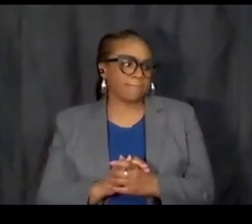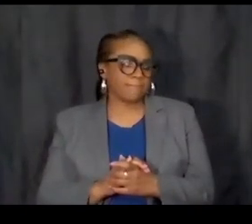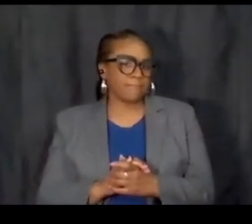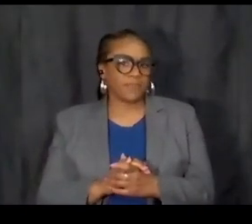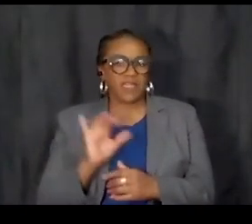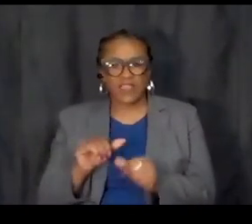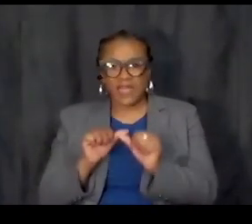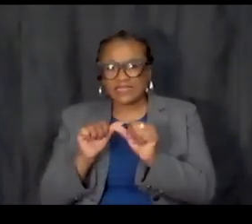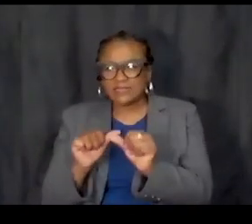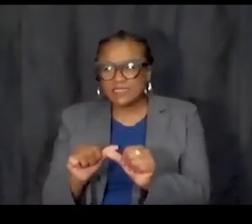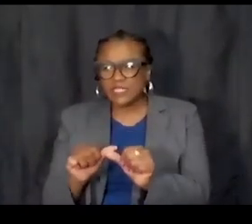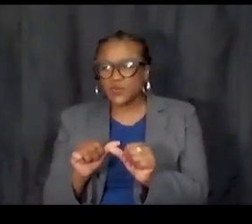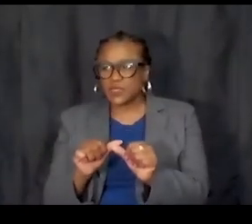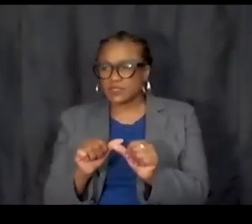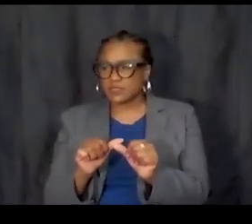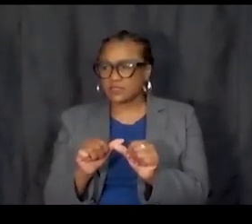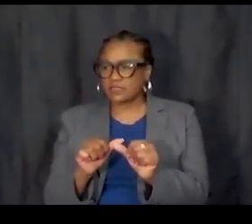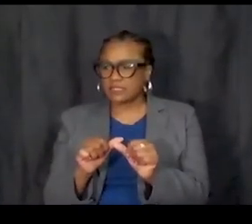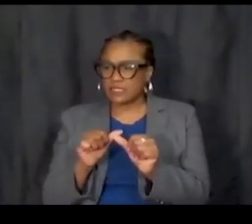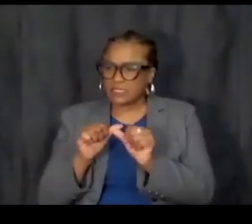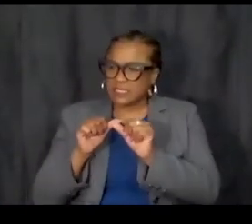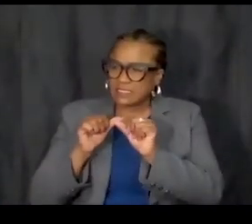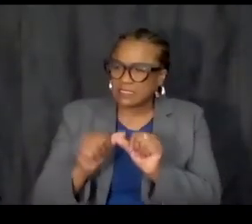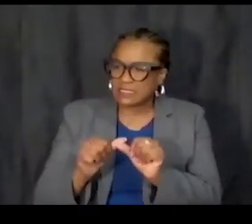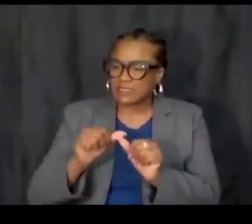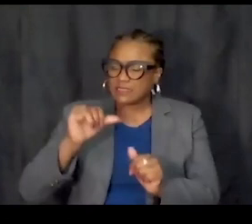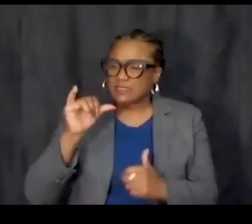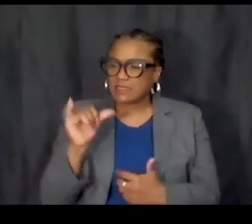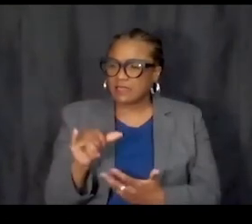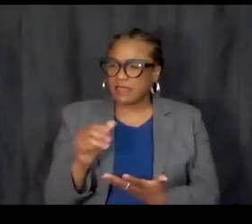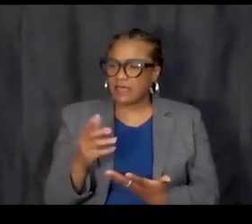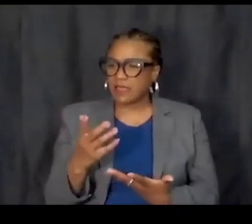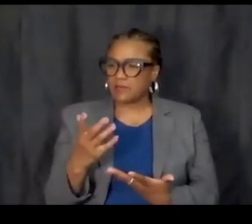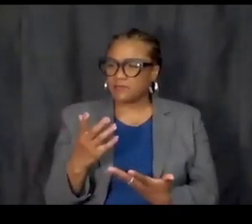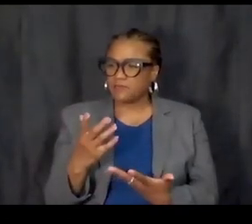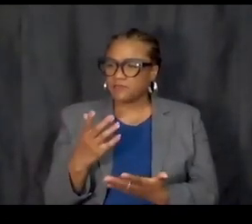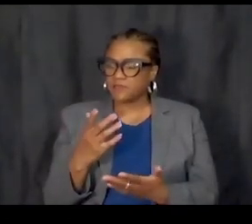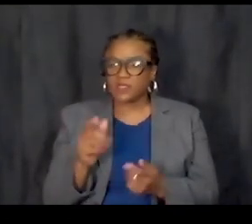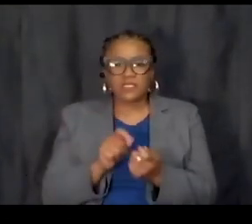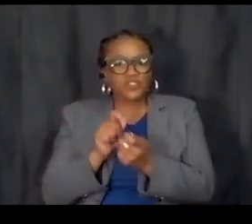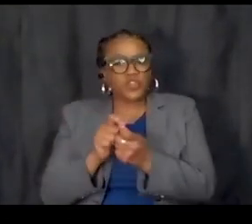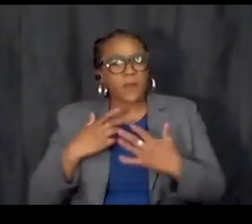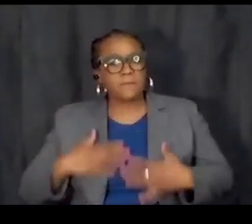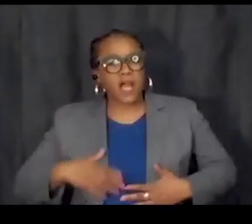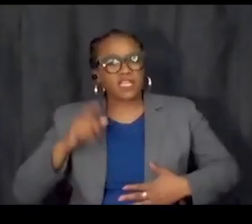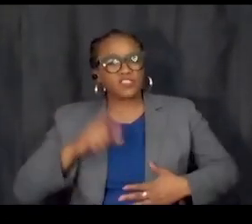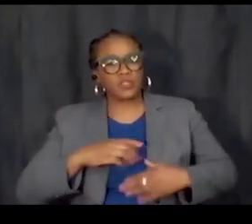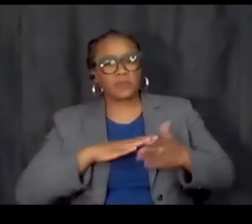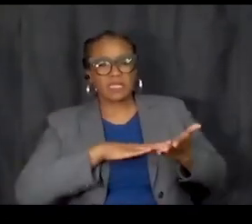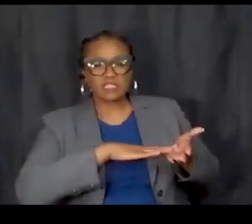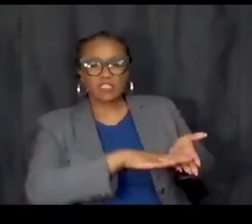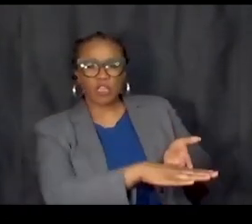continuous sort of insistence that certain bodies be excluded from